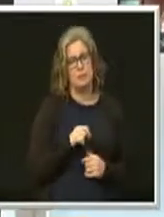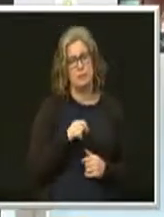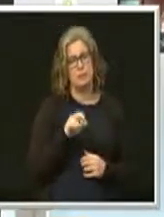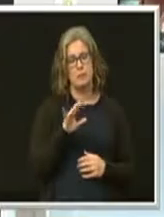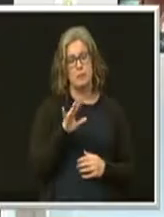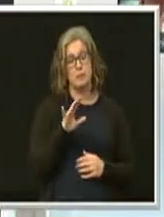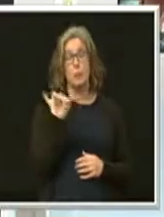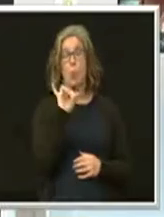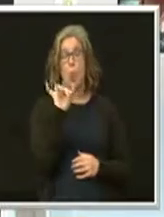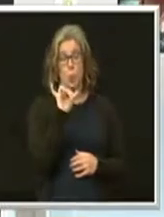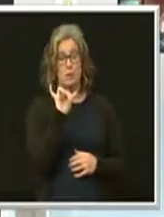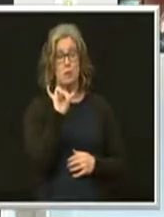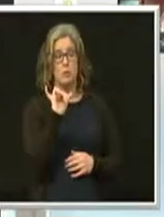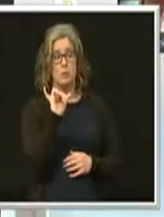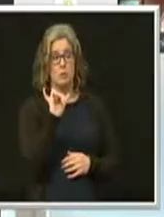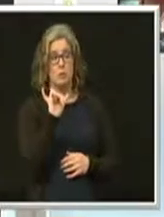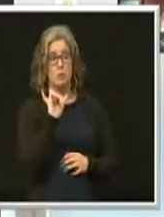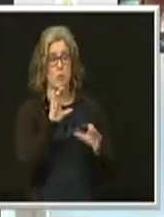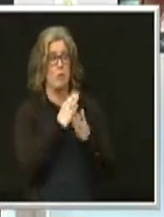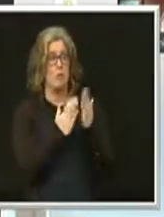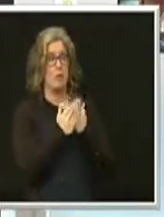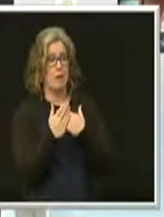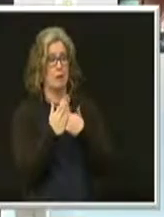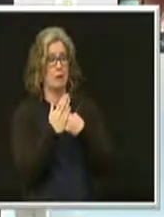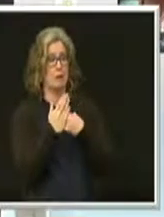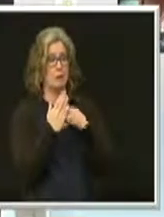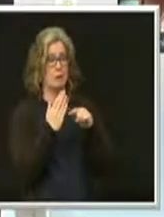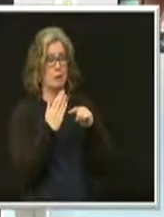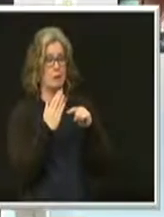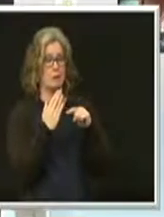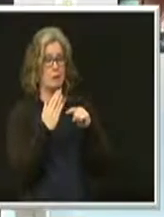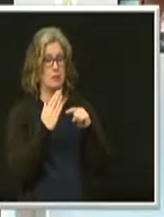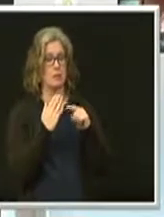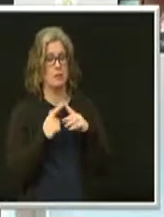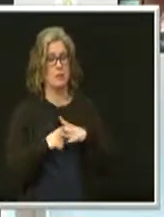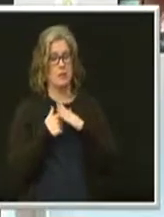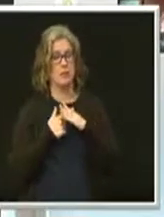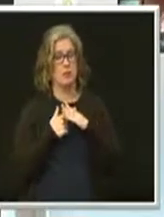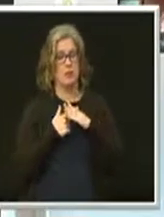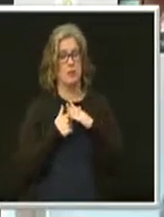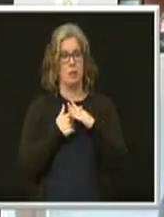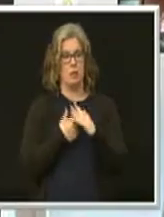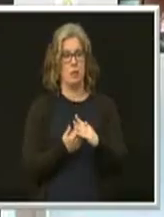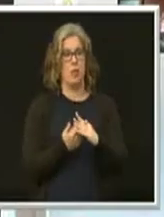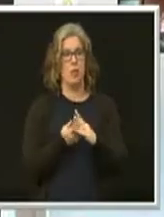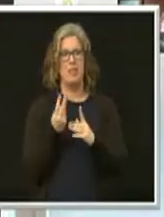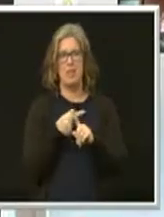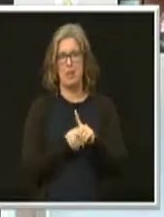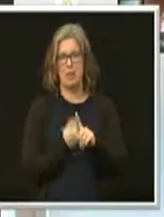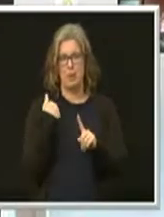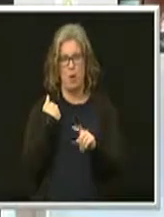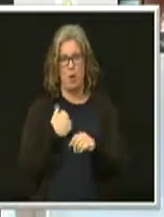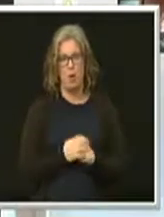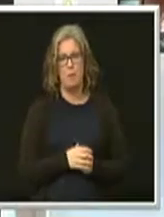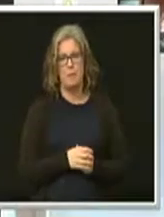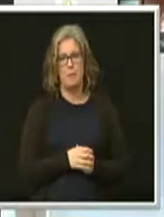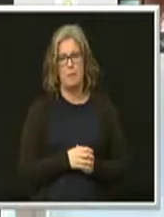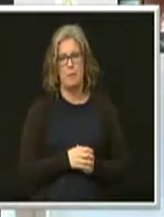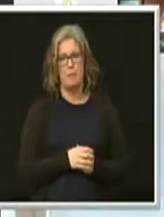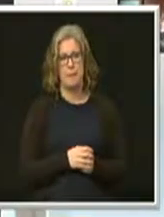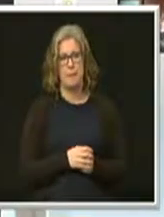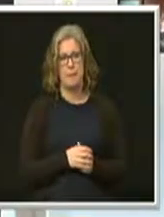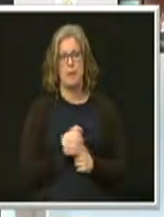and also we're doing some things on the front end that we have started several months ago. In front of